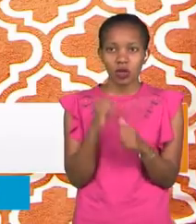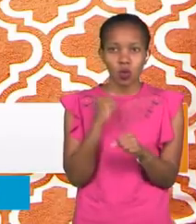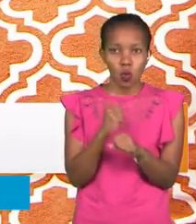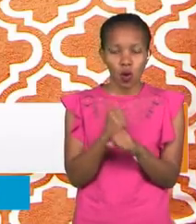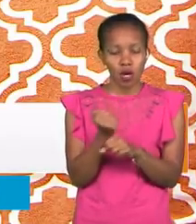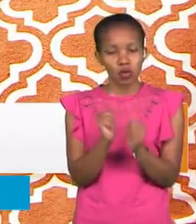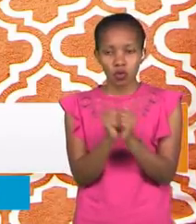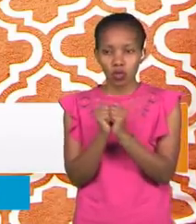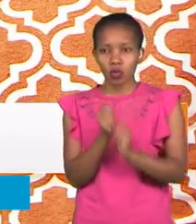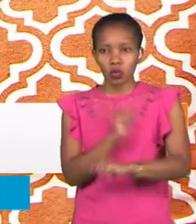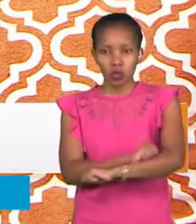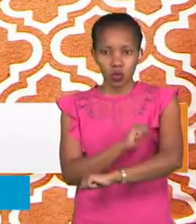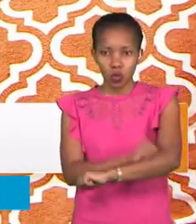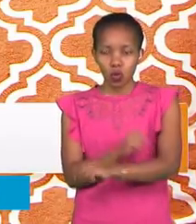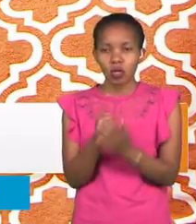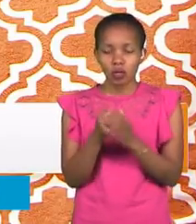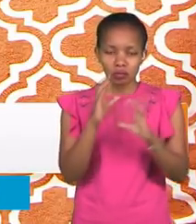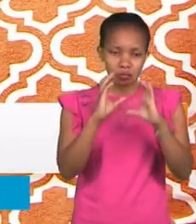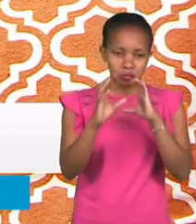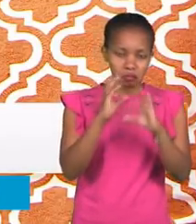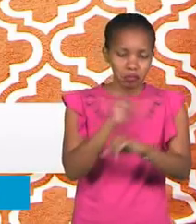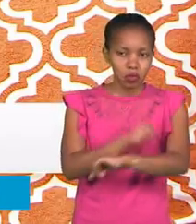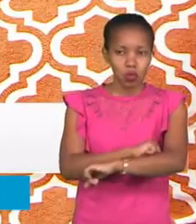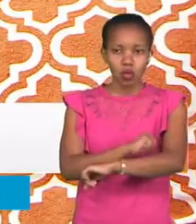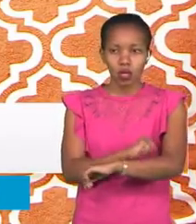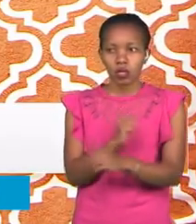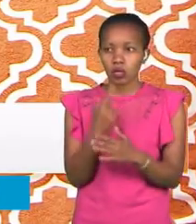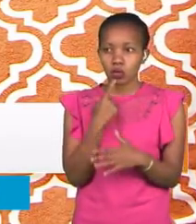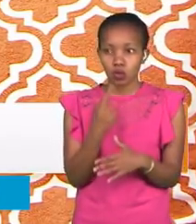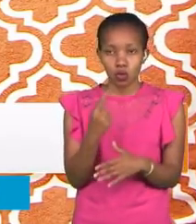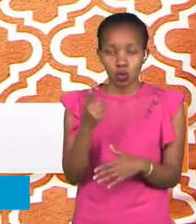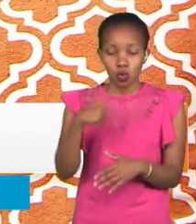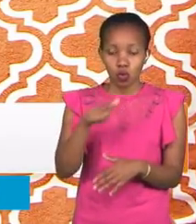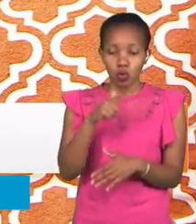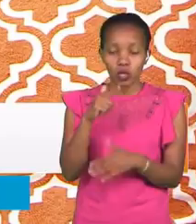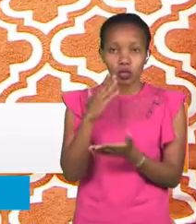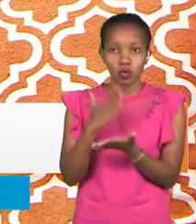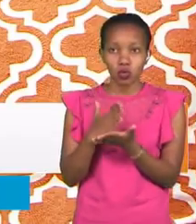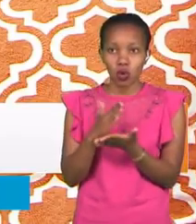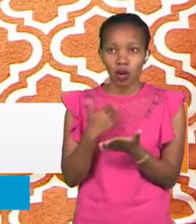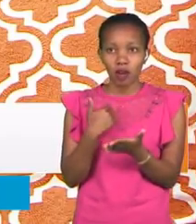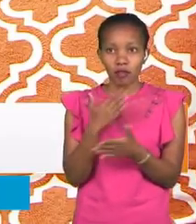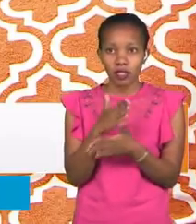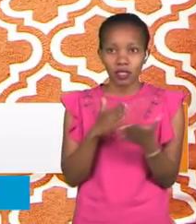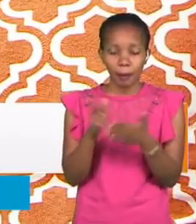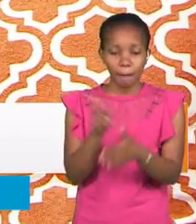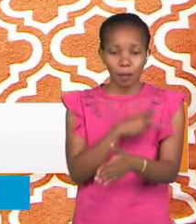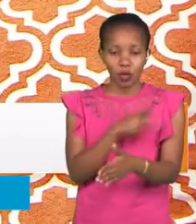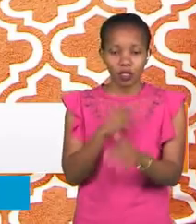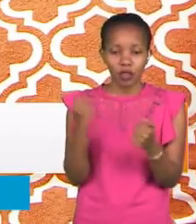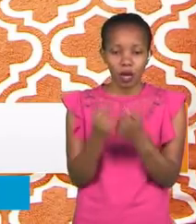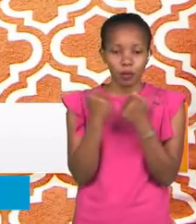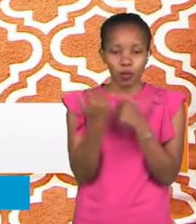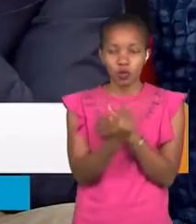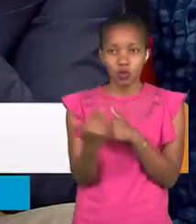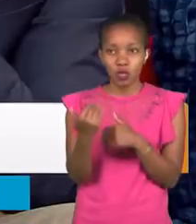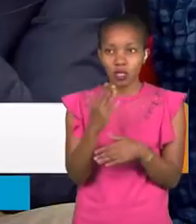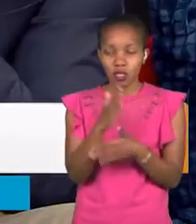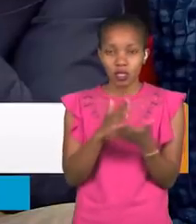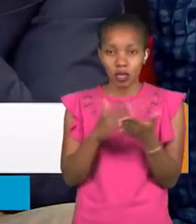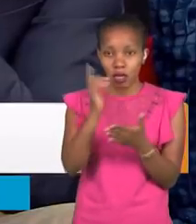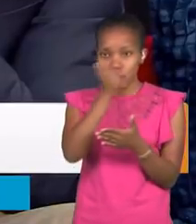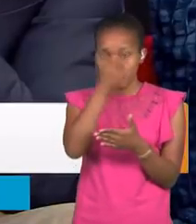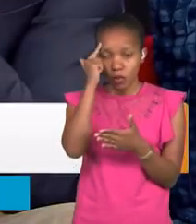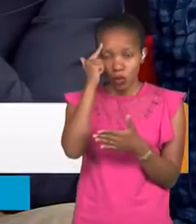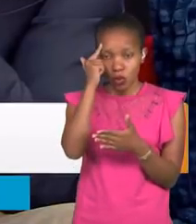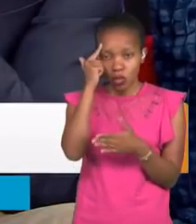with schools. We've had conversations mm-hmm. with schools. Mm-hmm. And so we will actually be having some poetry happening with some children because we